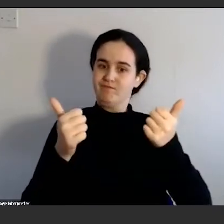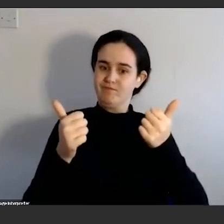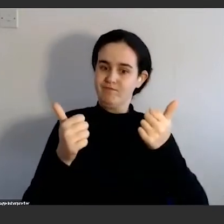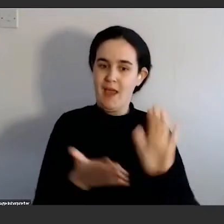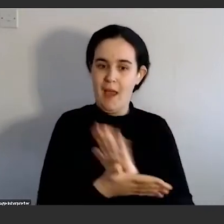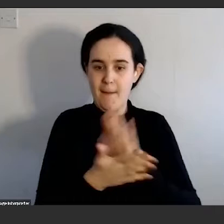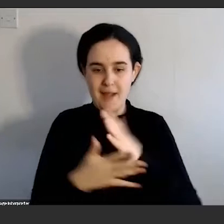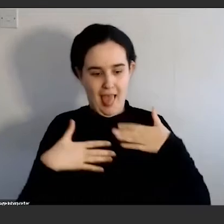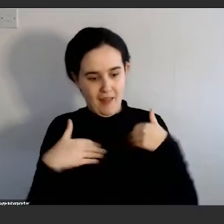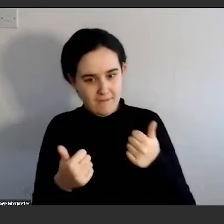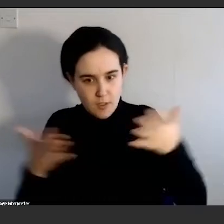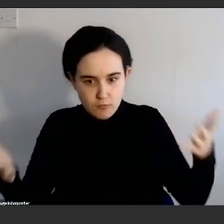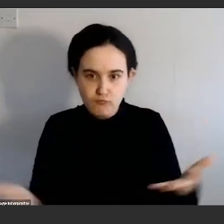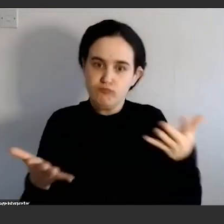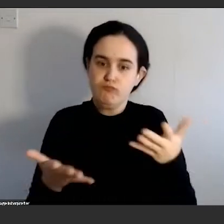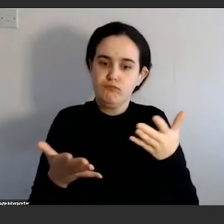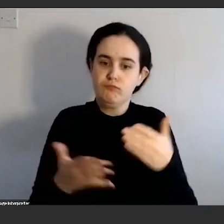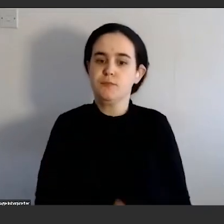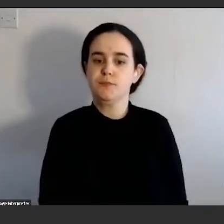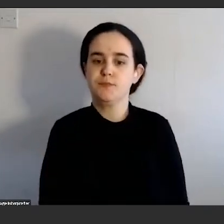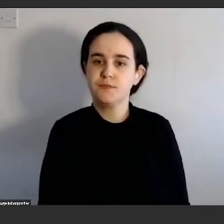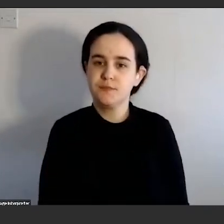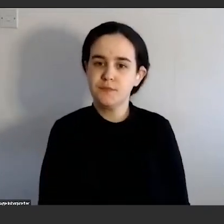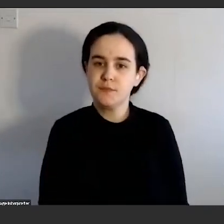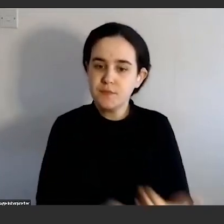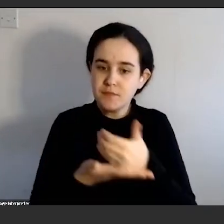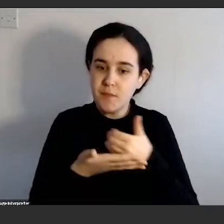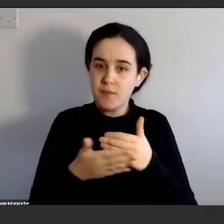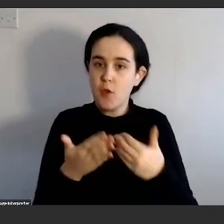Let's hope that next year, this time,